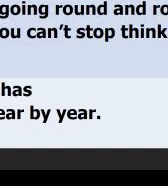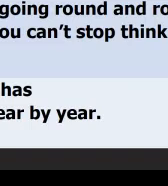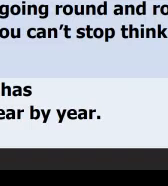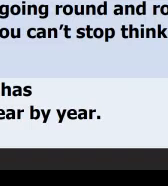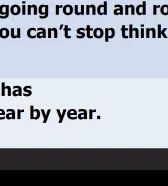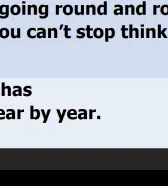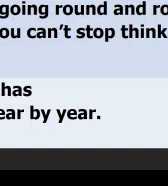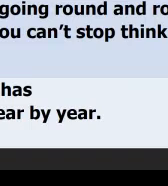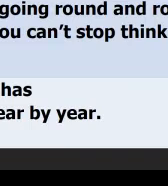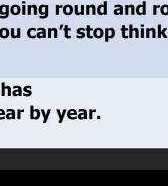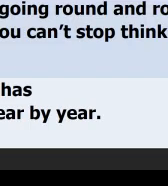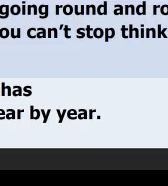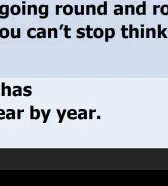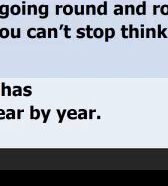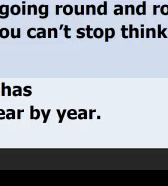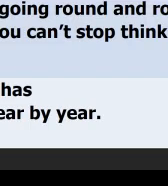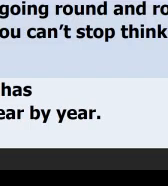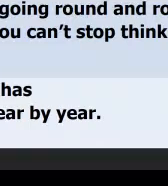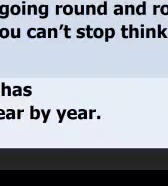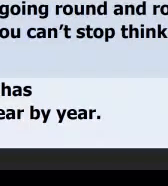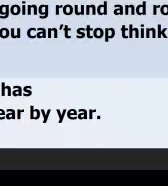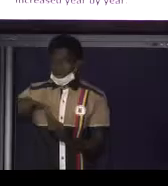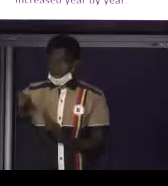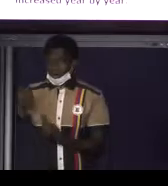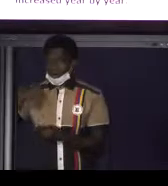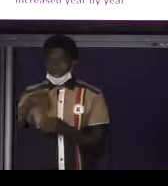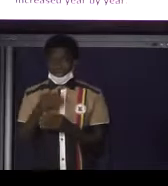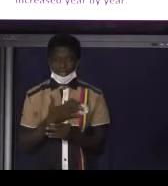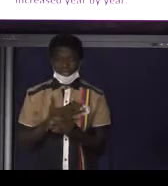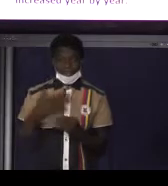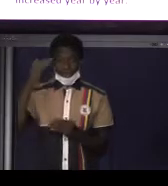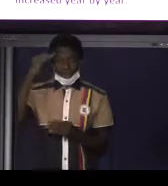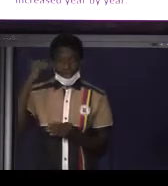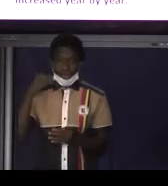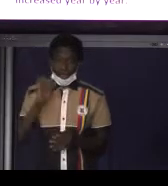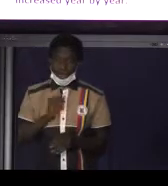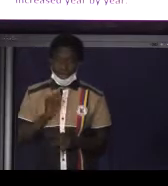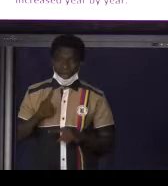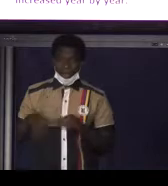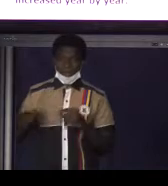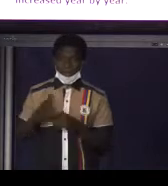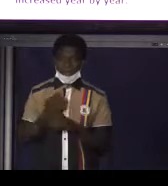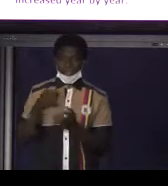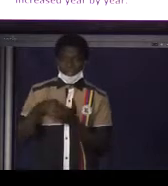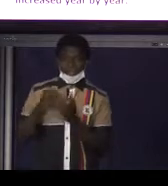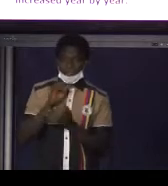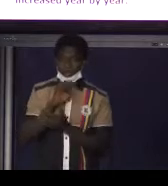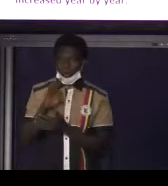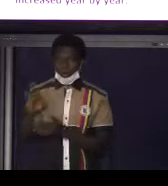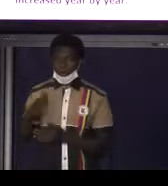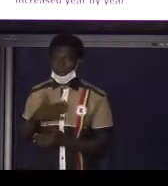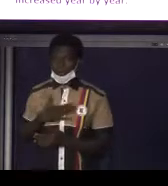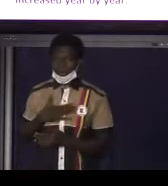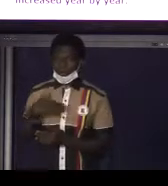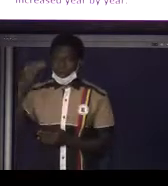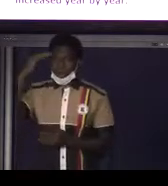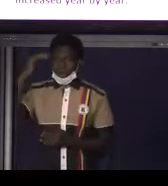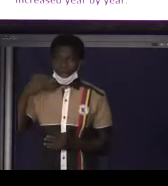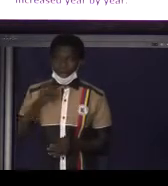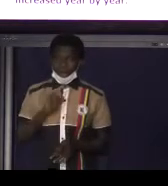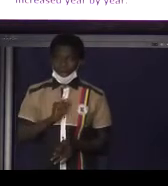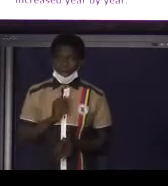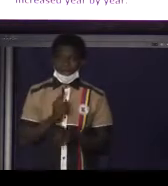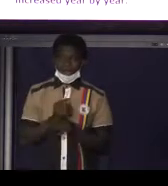going round and round in my head. That means I couldn't take it off my head. I keep thinking about